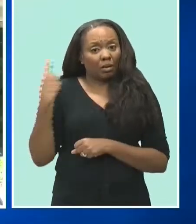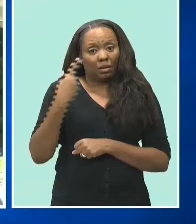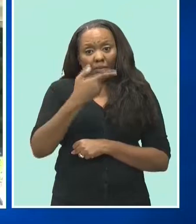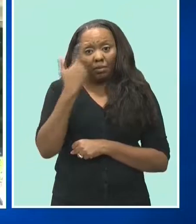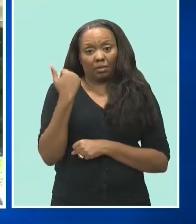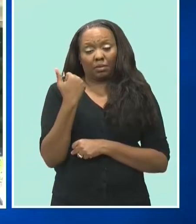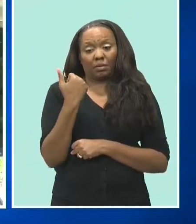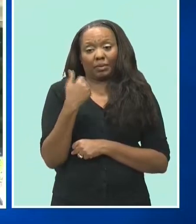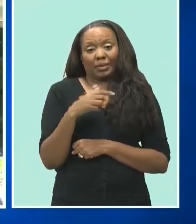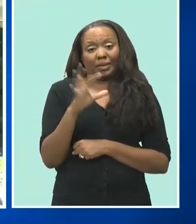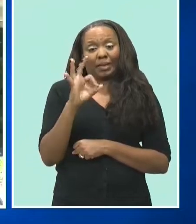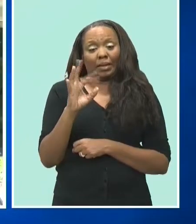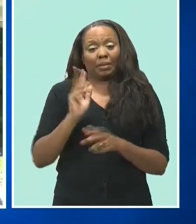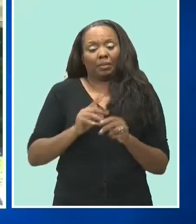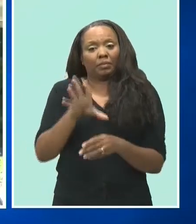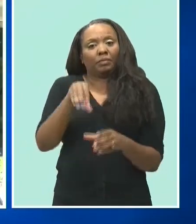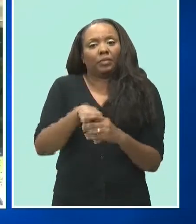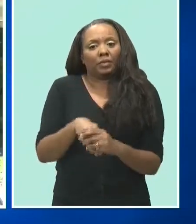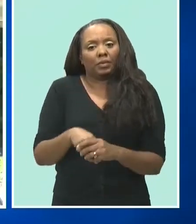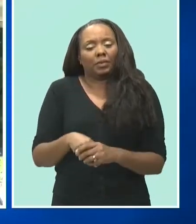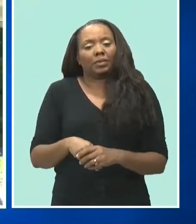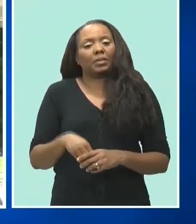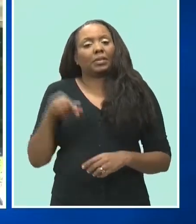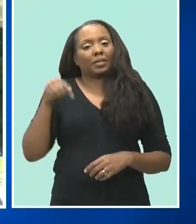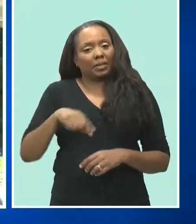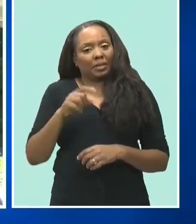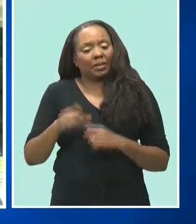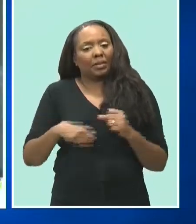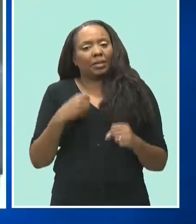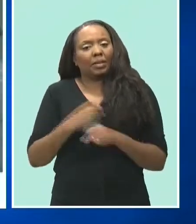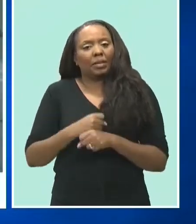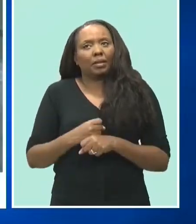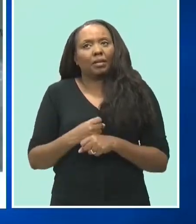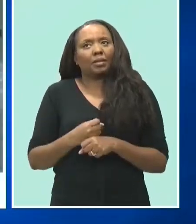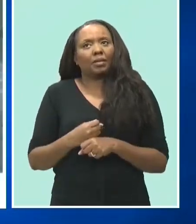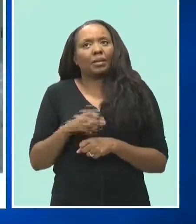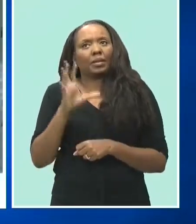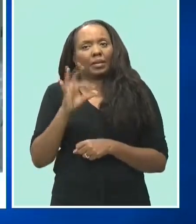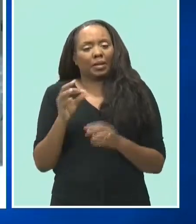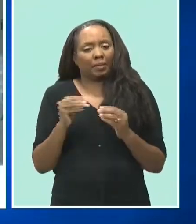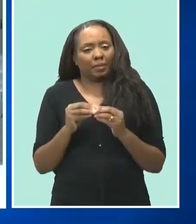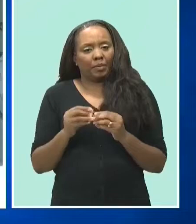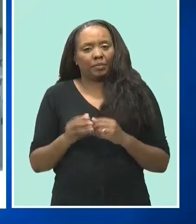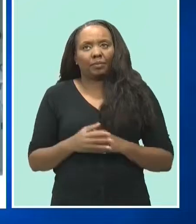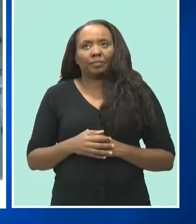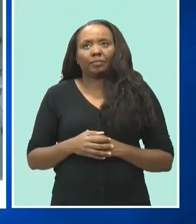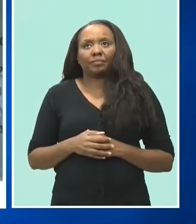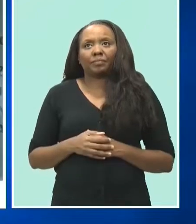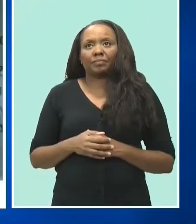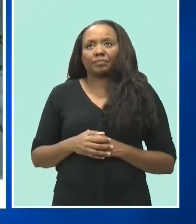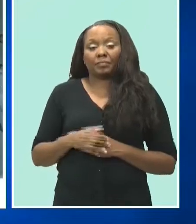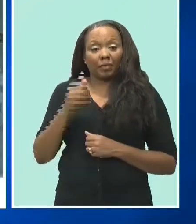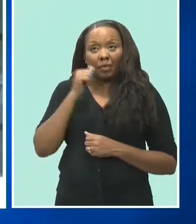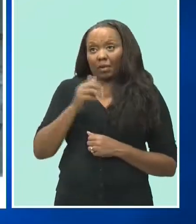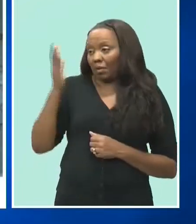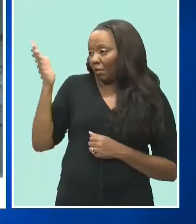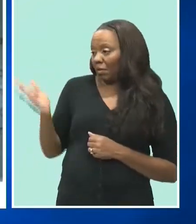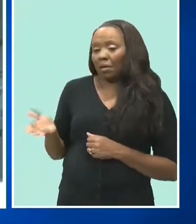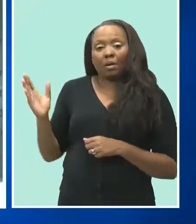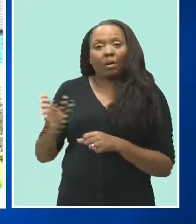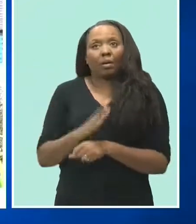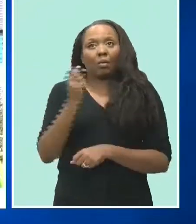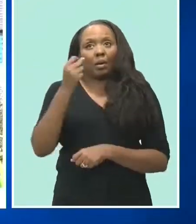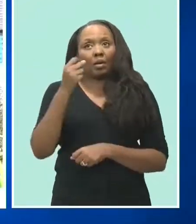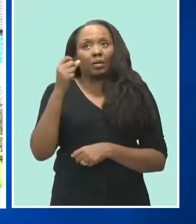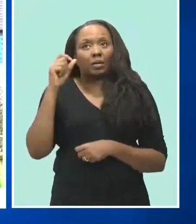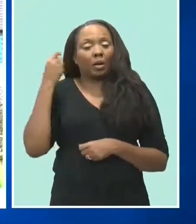this last year that were acknowledged, and this year again I think we have 9. And in the senior category, Kaya Knight of Dayton Griffith won a gold award.